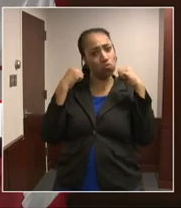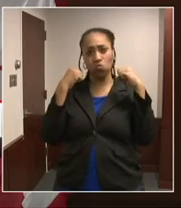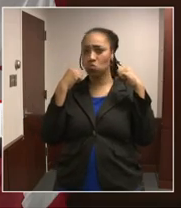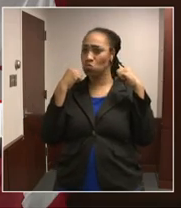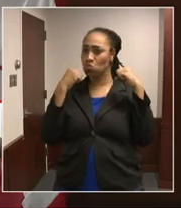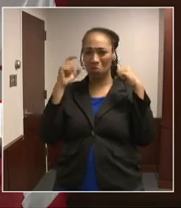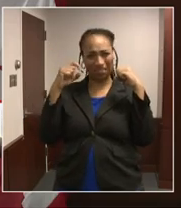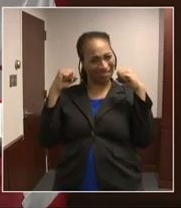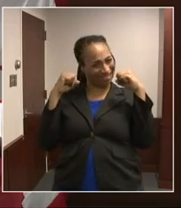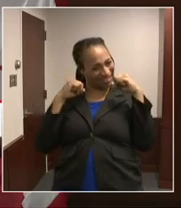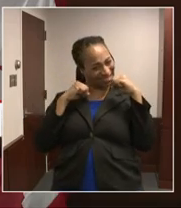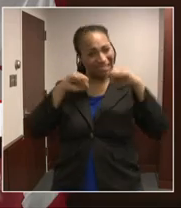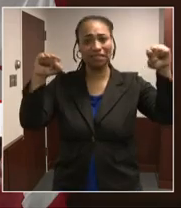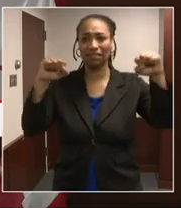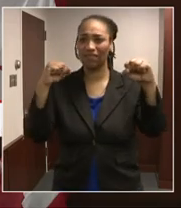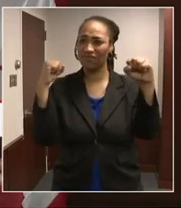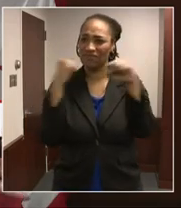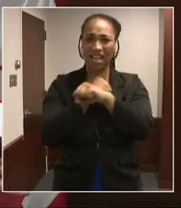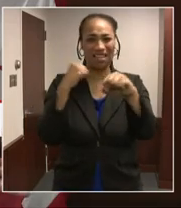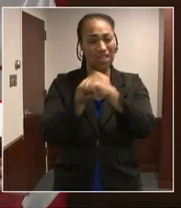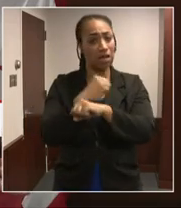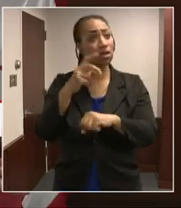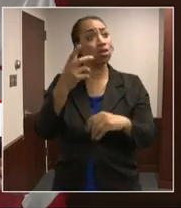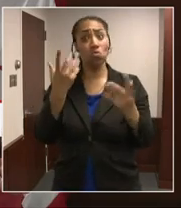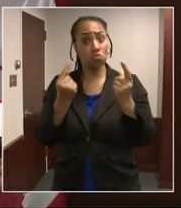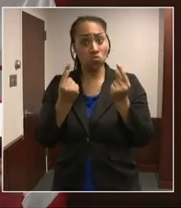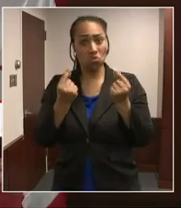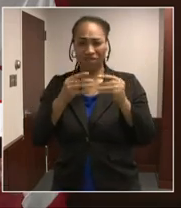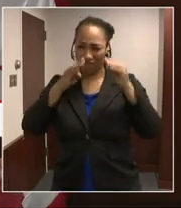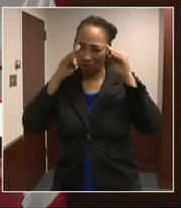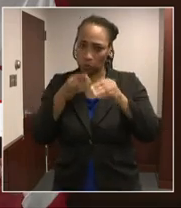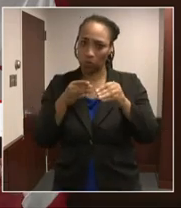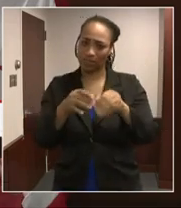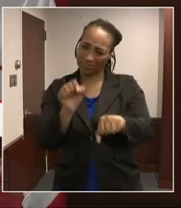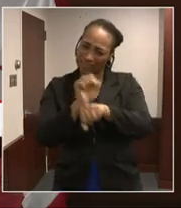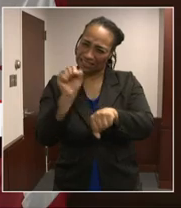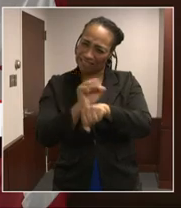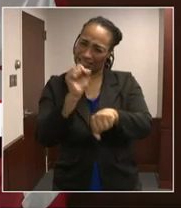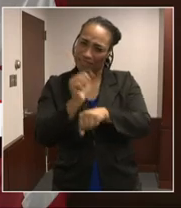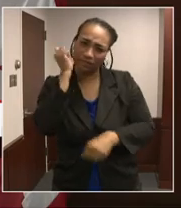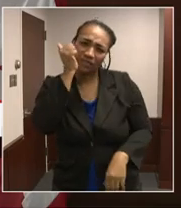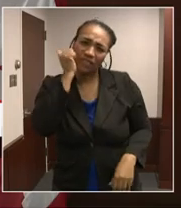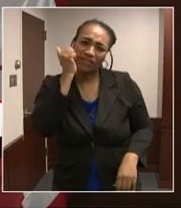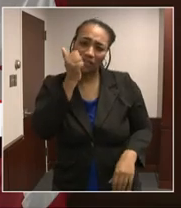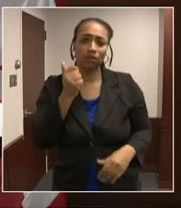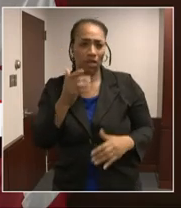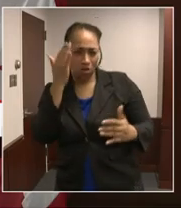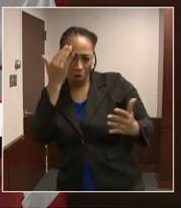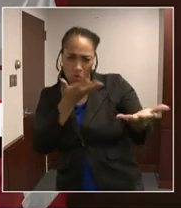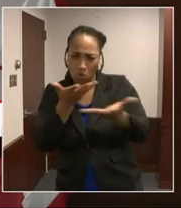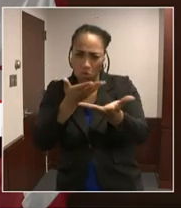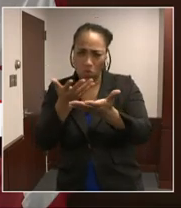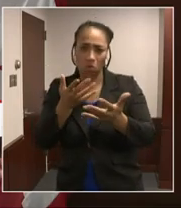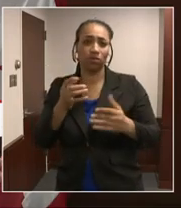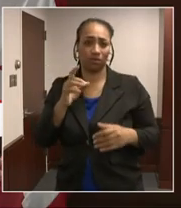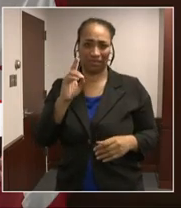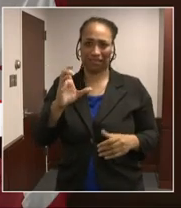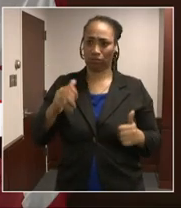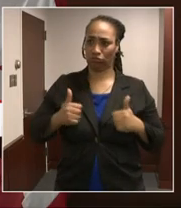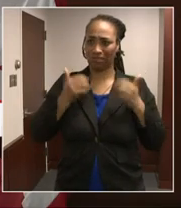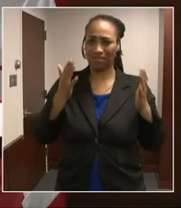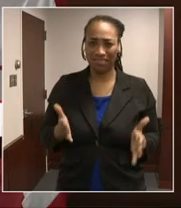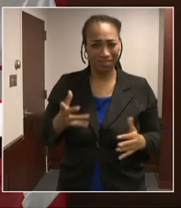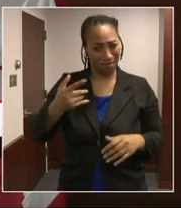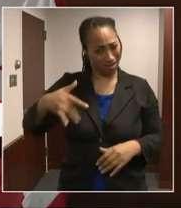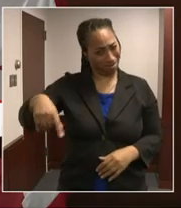I think DC residents know well, that's why they came out to vote over 80% for DC statehood and for us to become